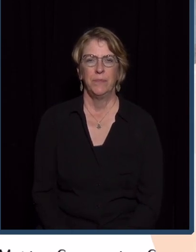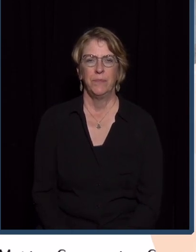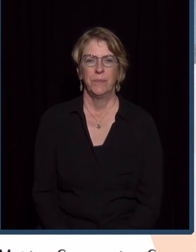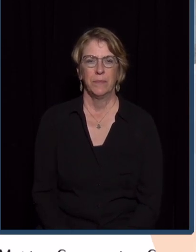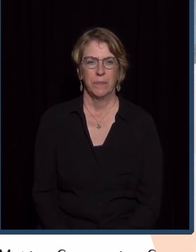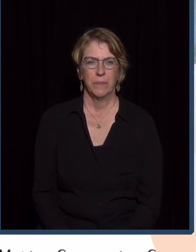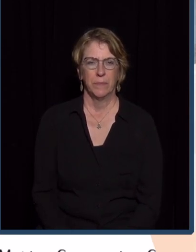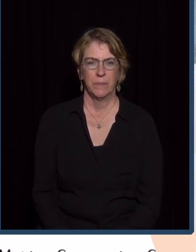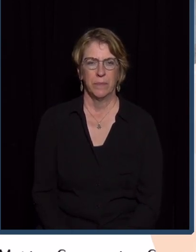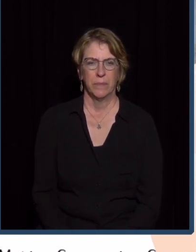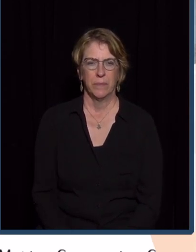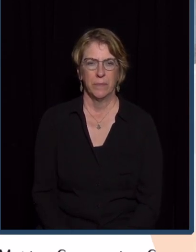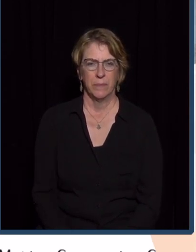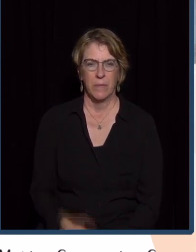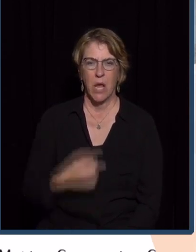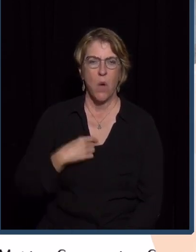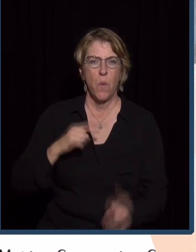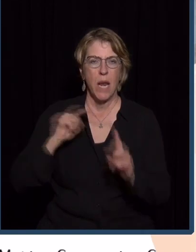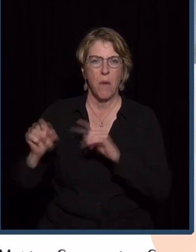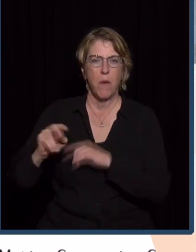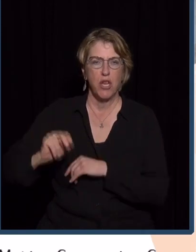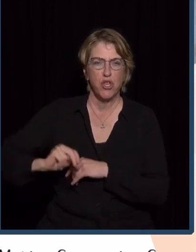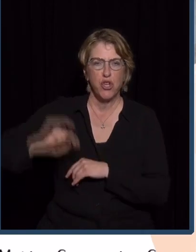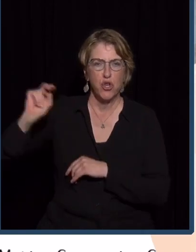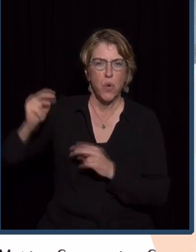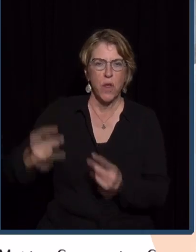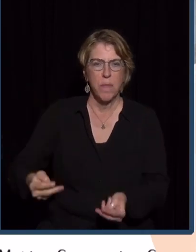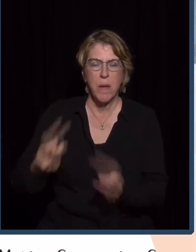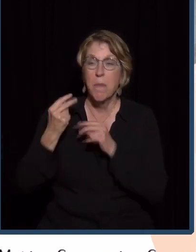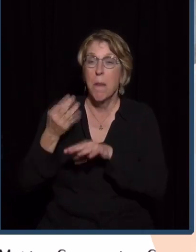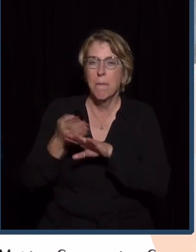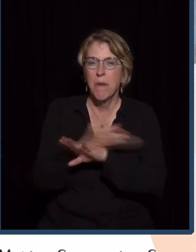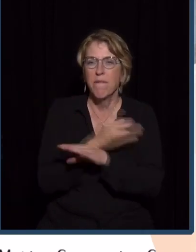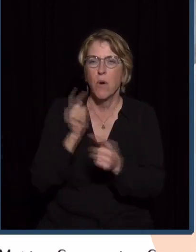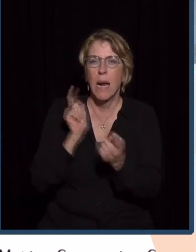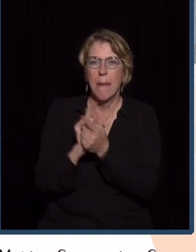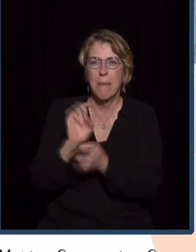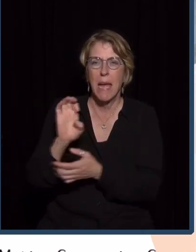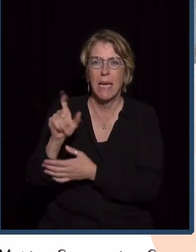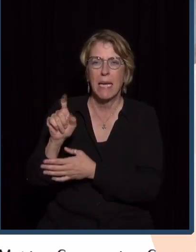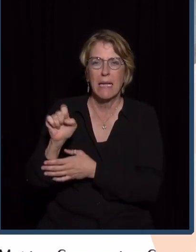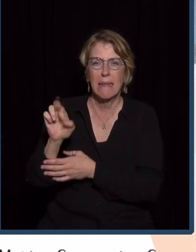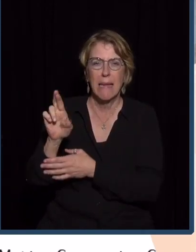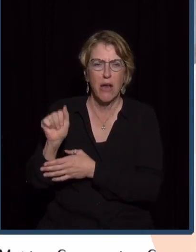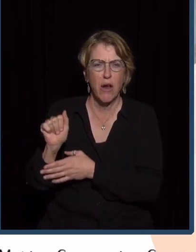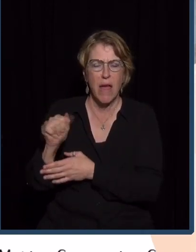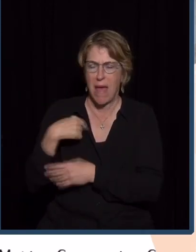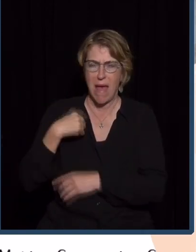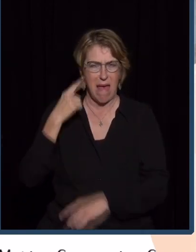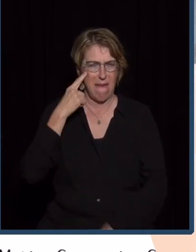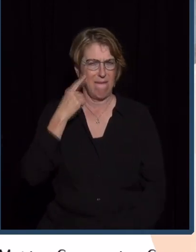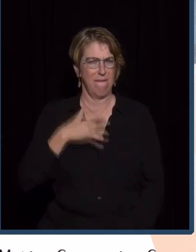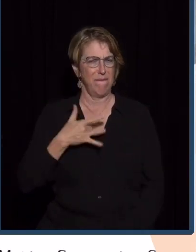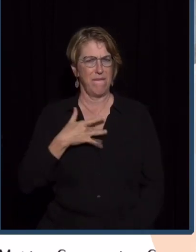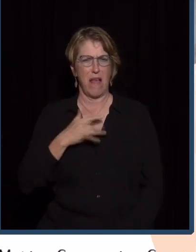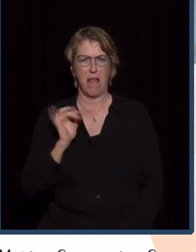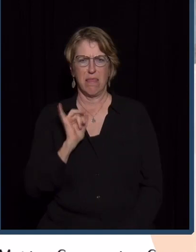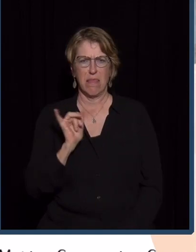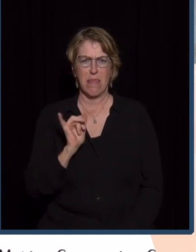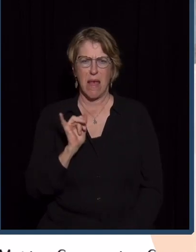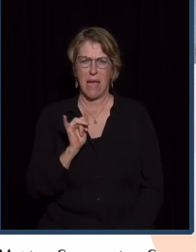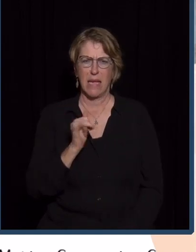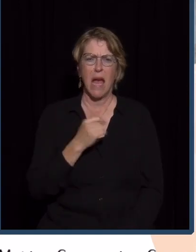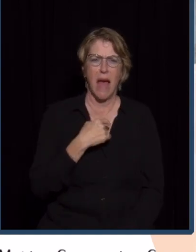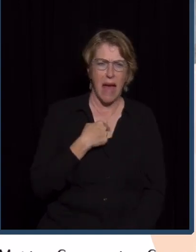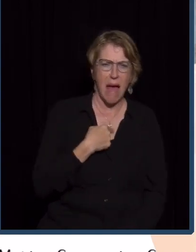When I got to North Memorial, before I even met Clara, at first I didn't feel like we were being heard a little bit. I mean, like I was being heard,